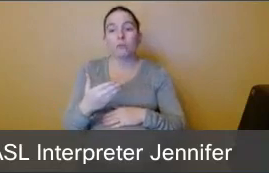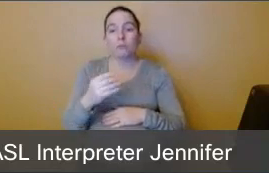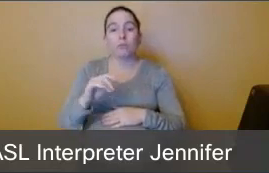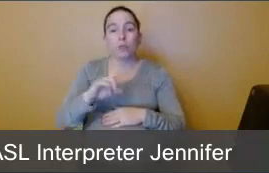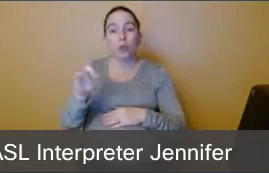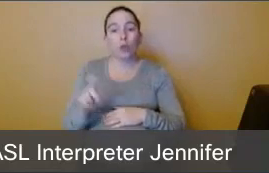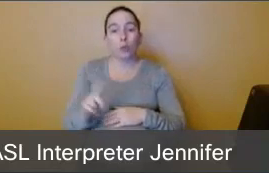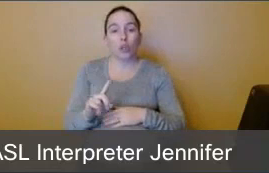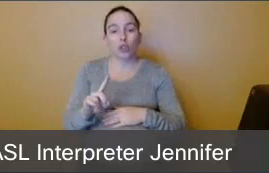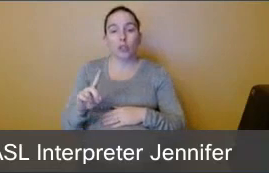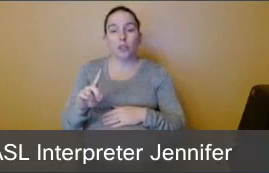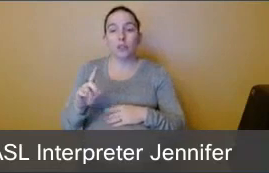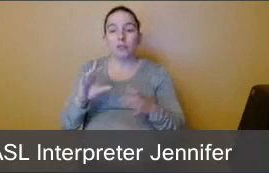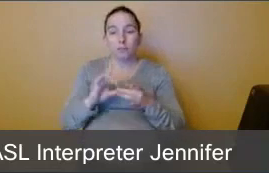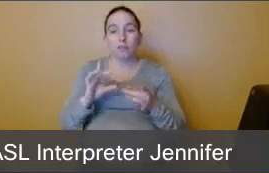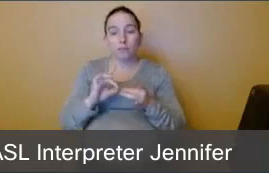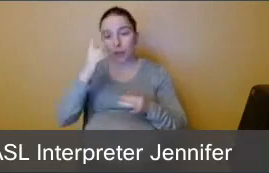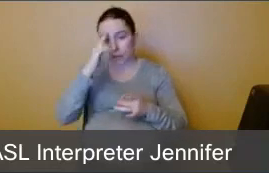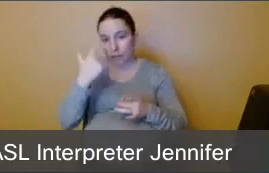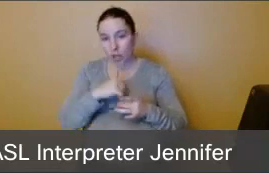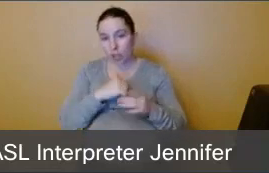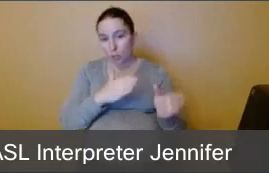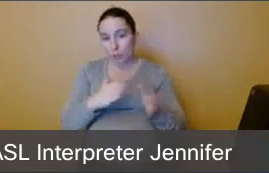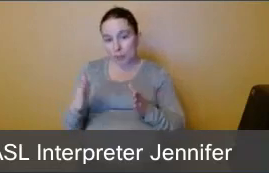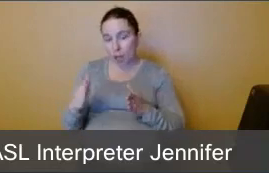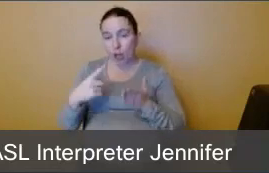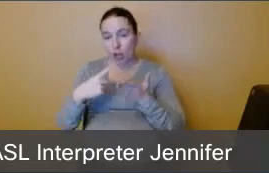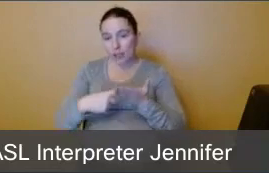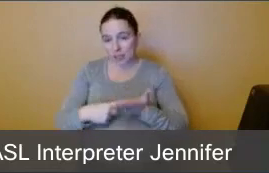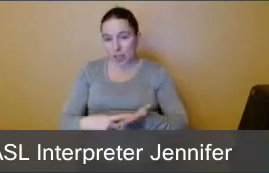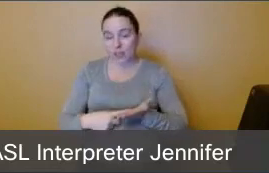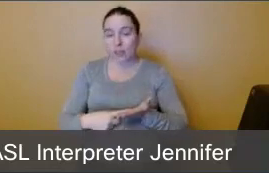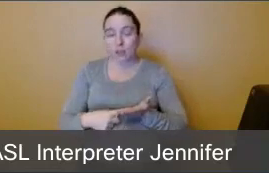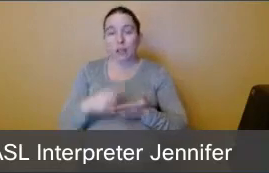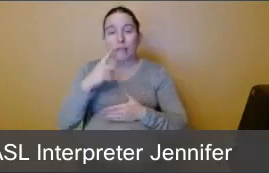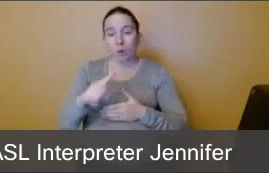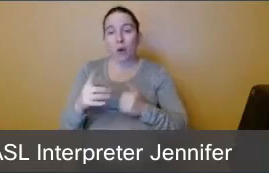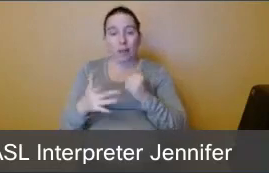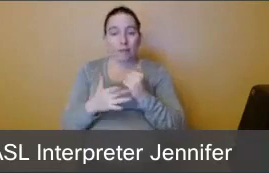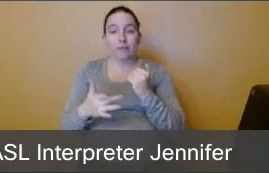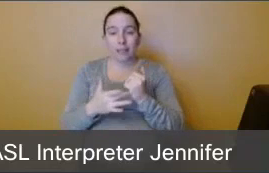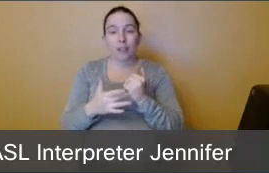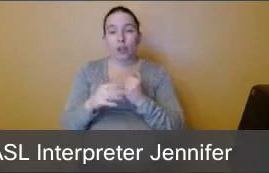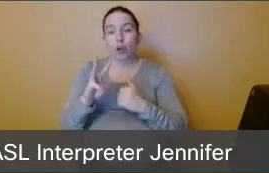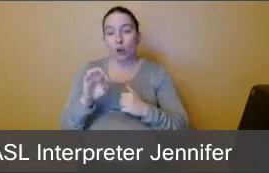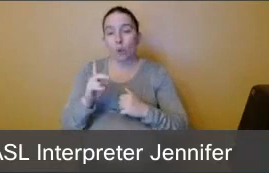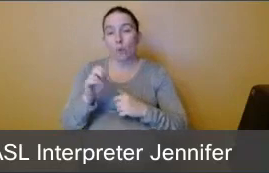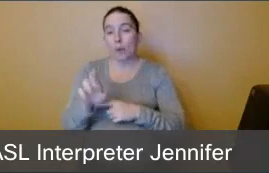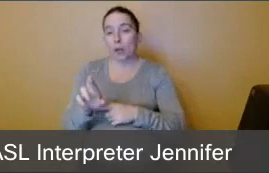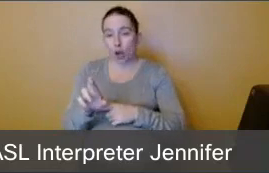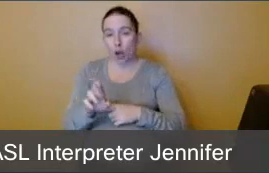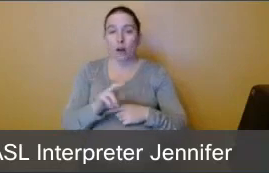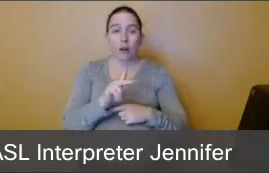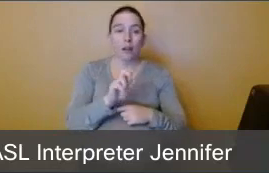questions for us to prepare and address as we prepare for the technical assistance webinar that both Kevin